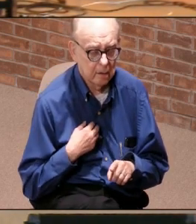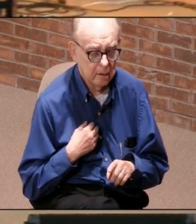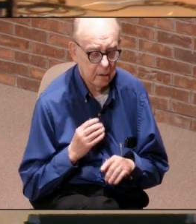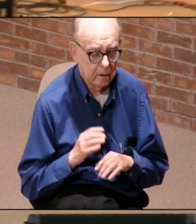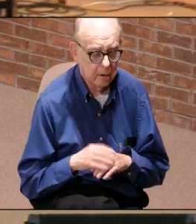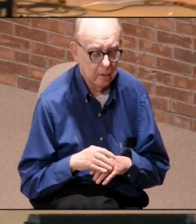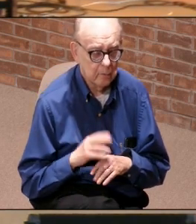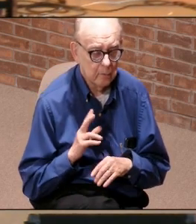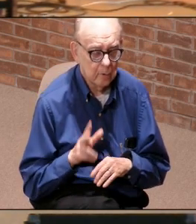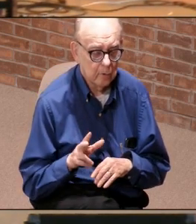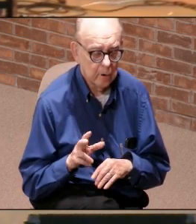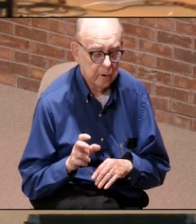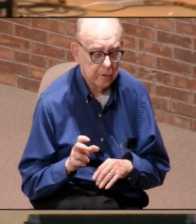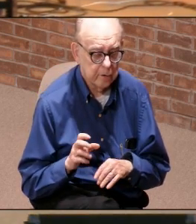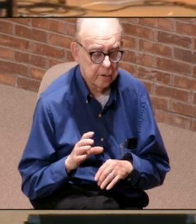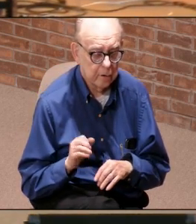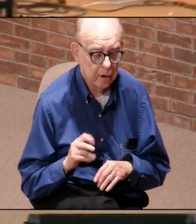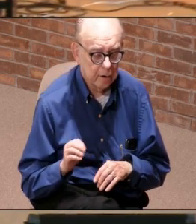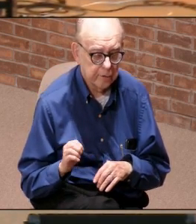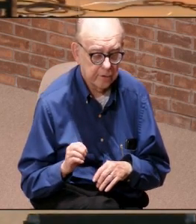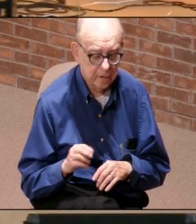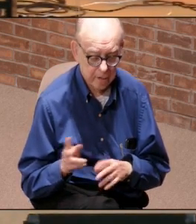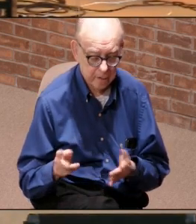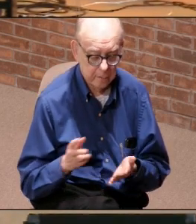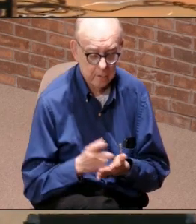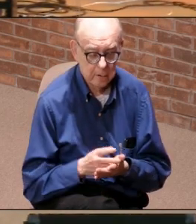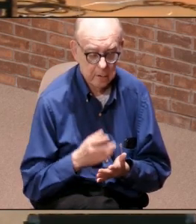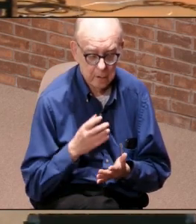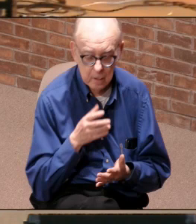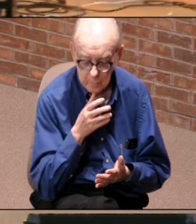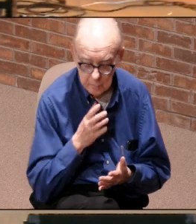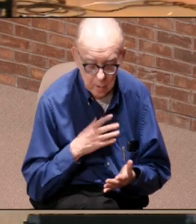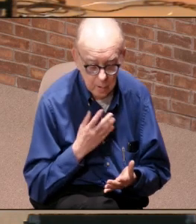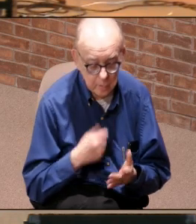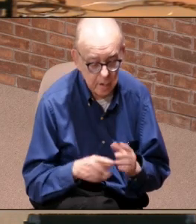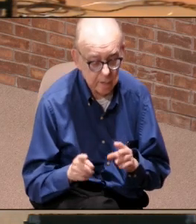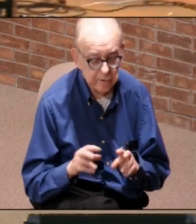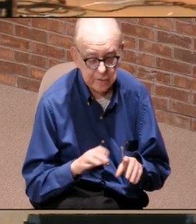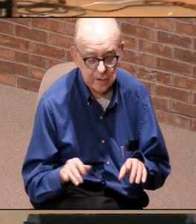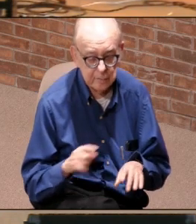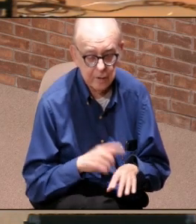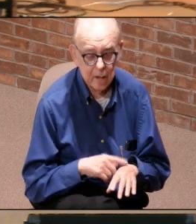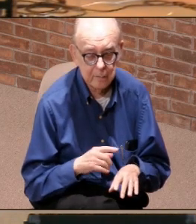and some cars in this parking lot, and all of these women went out at the same time.